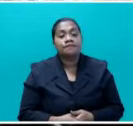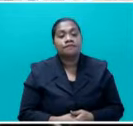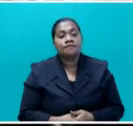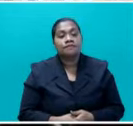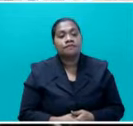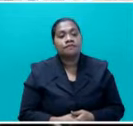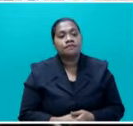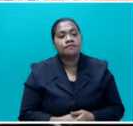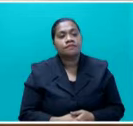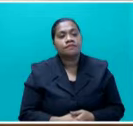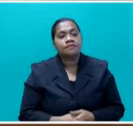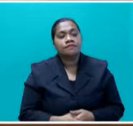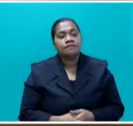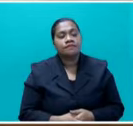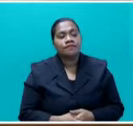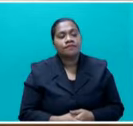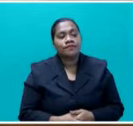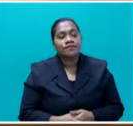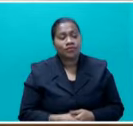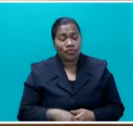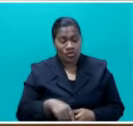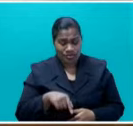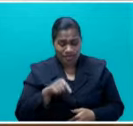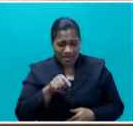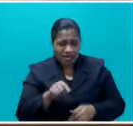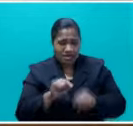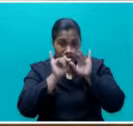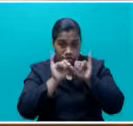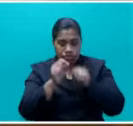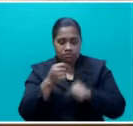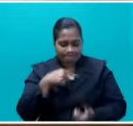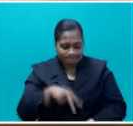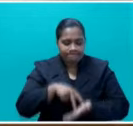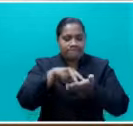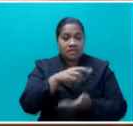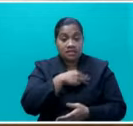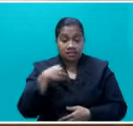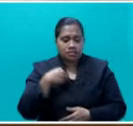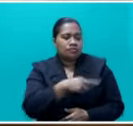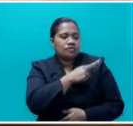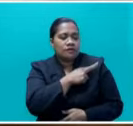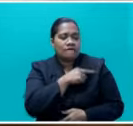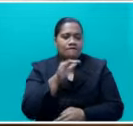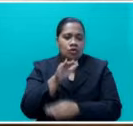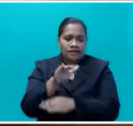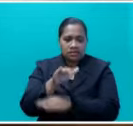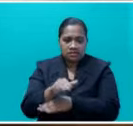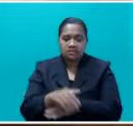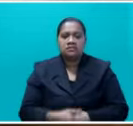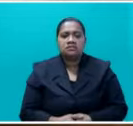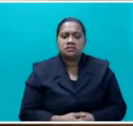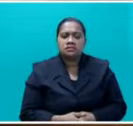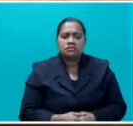particular issue, Mr. Speaker, I rise as the Minister responsible for Foreign Affairs to